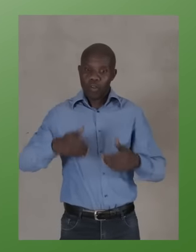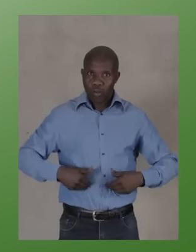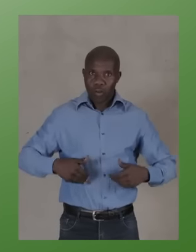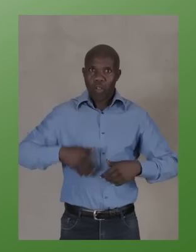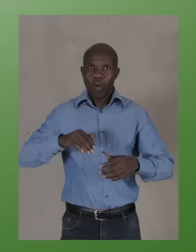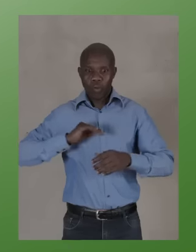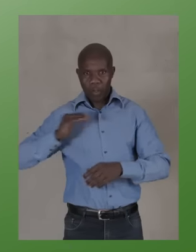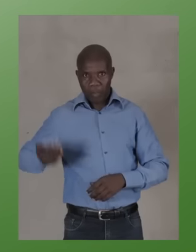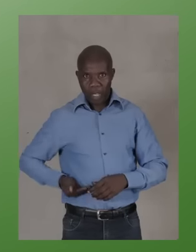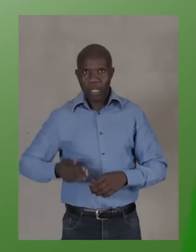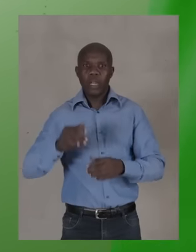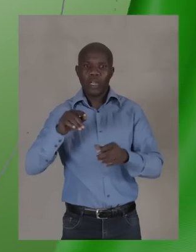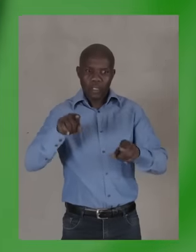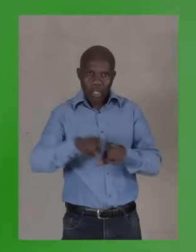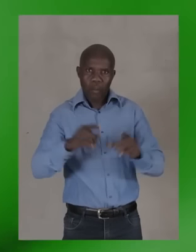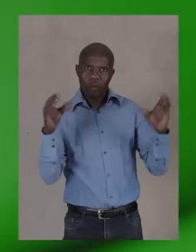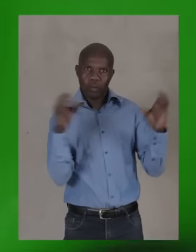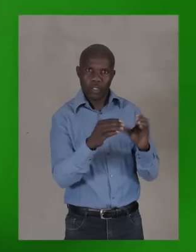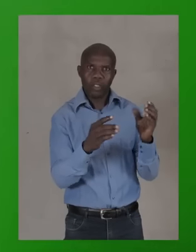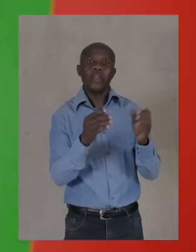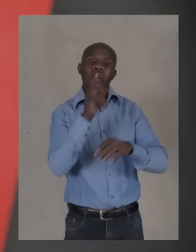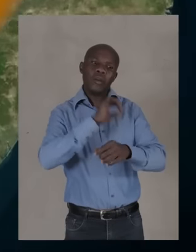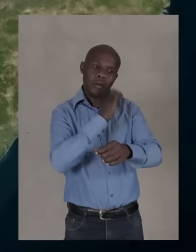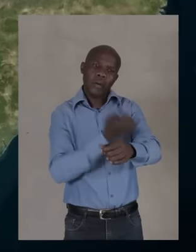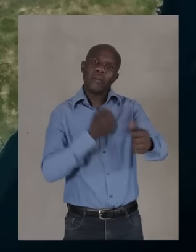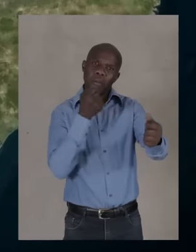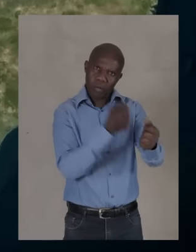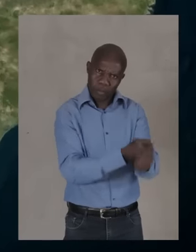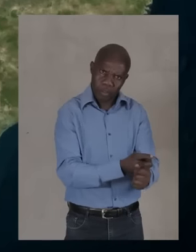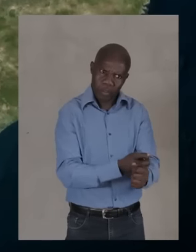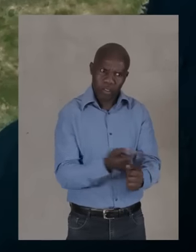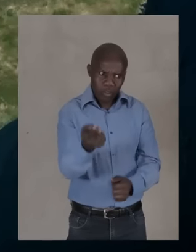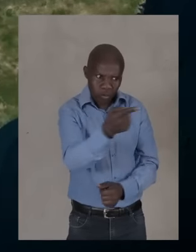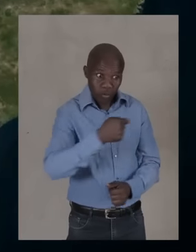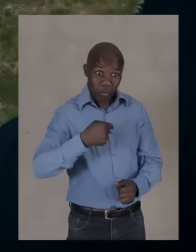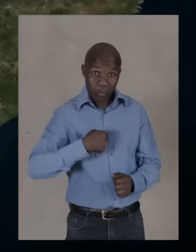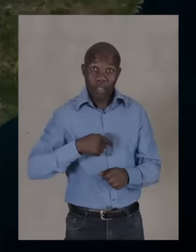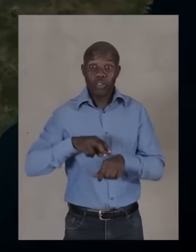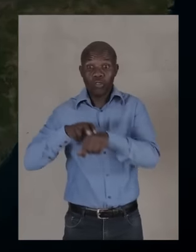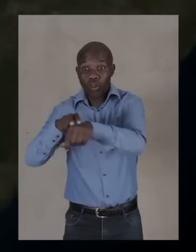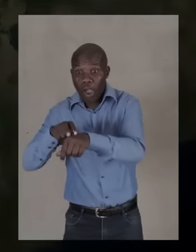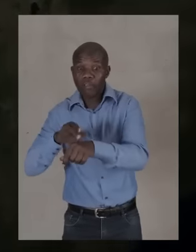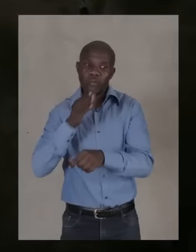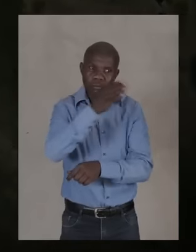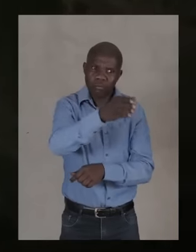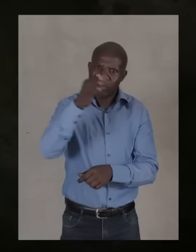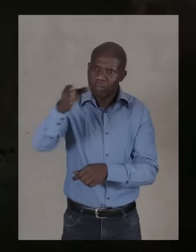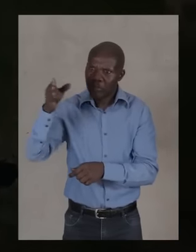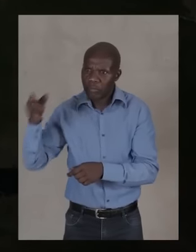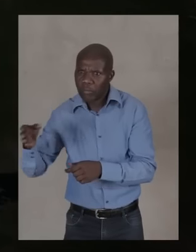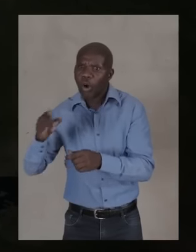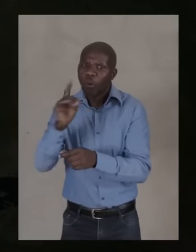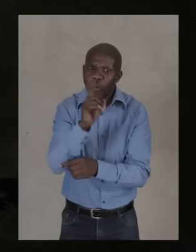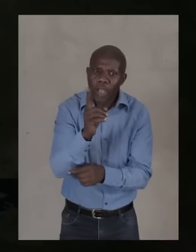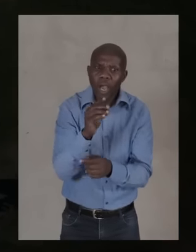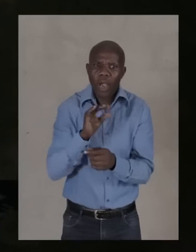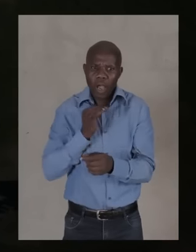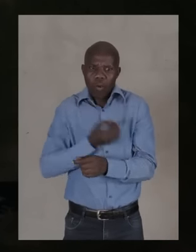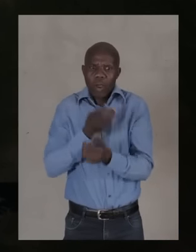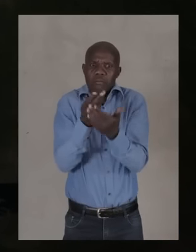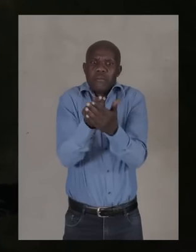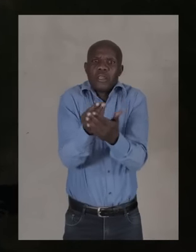and youth, women, and community empowerment. Let's travel together to different constituencies to understand where is our